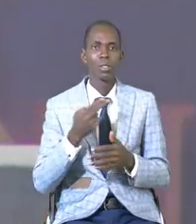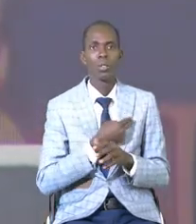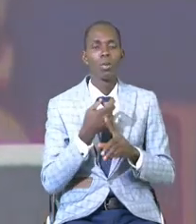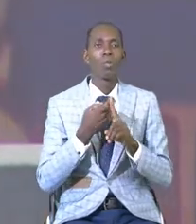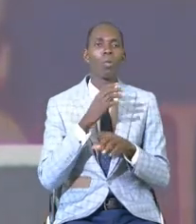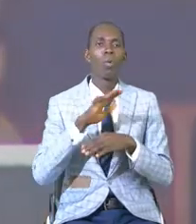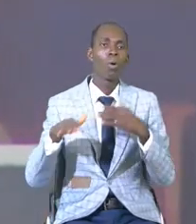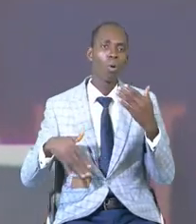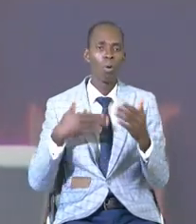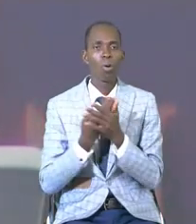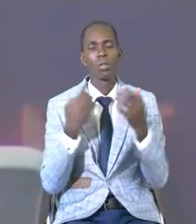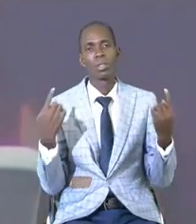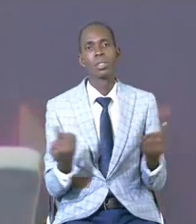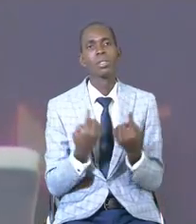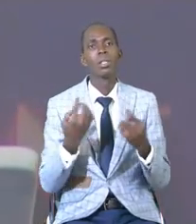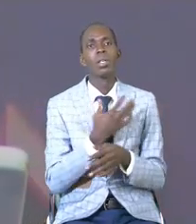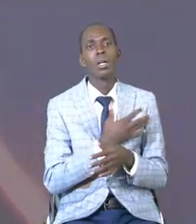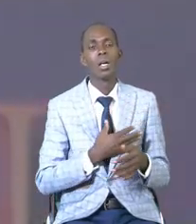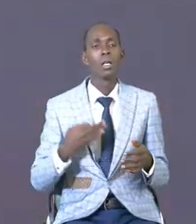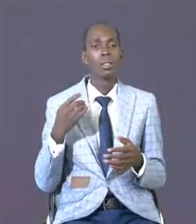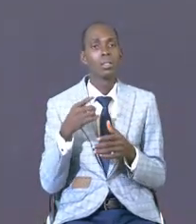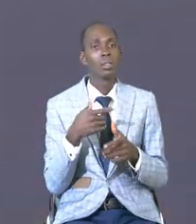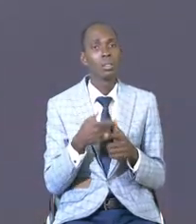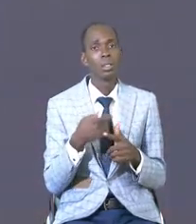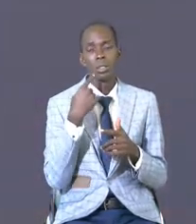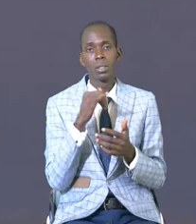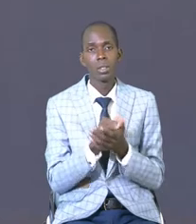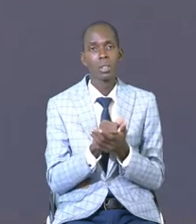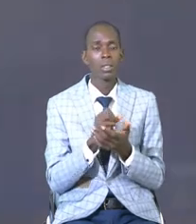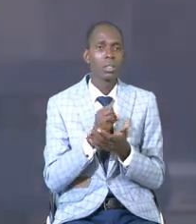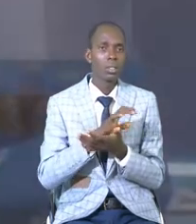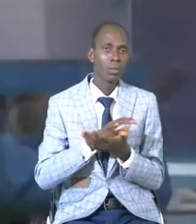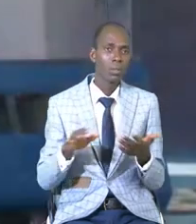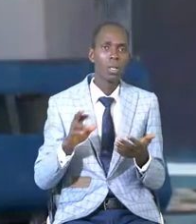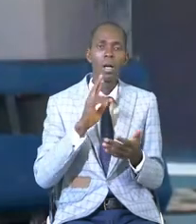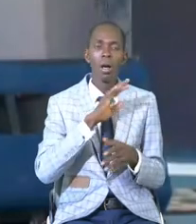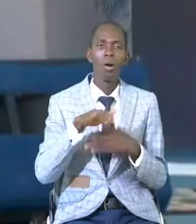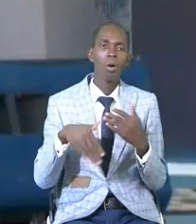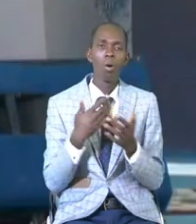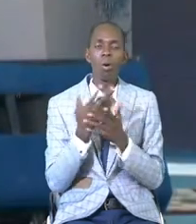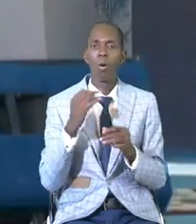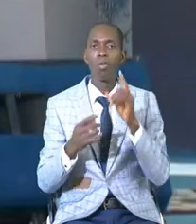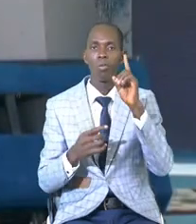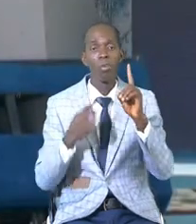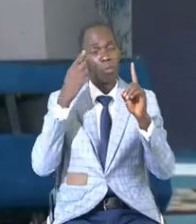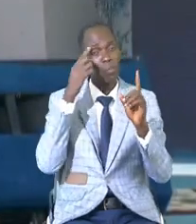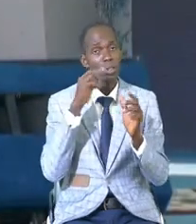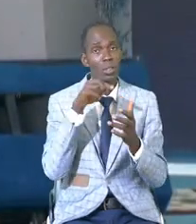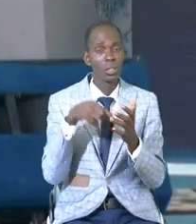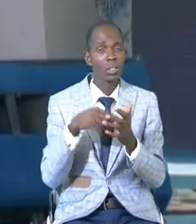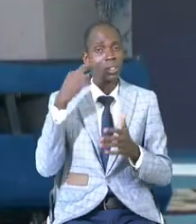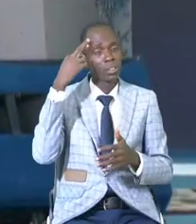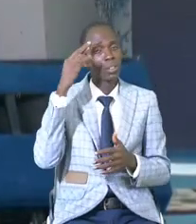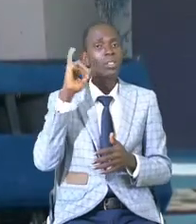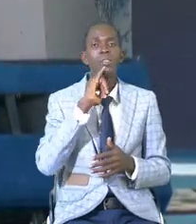all sin. And then it says, sanctified are all of one, for which cause is not